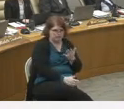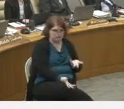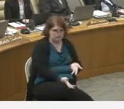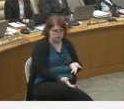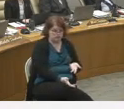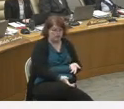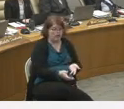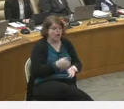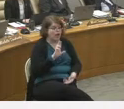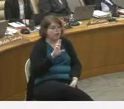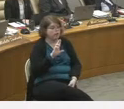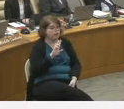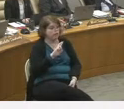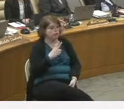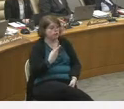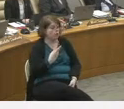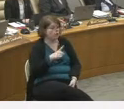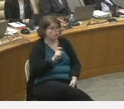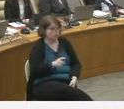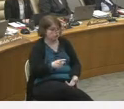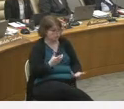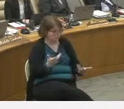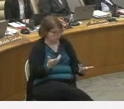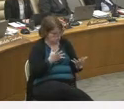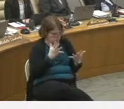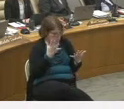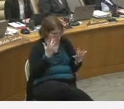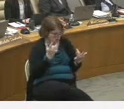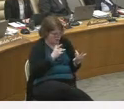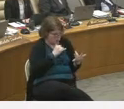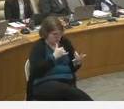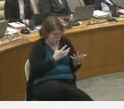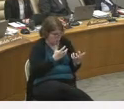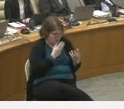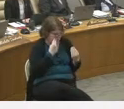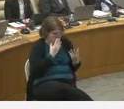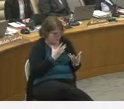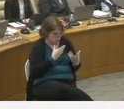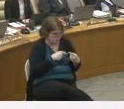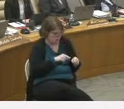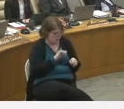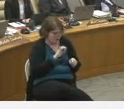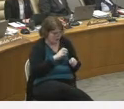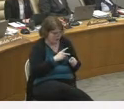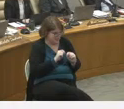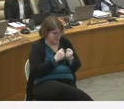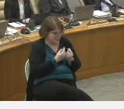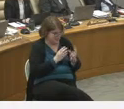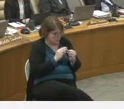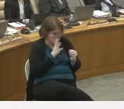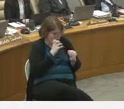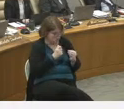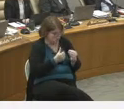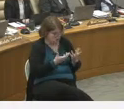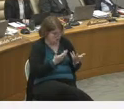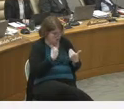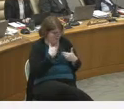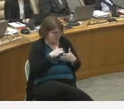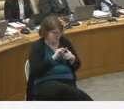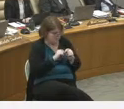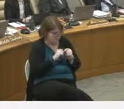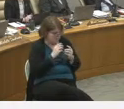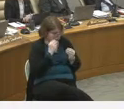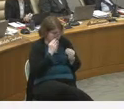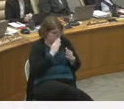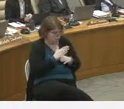rhetorical question I have is why would you not want information at your IEP team meeting why would you not want that information shared with your team